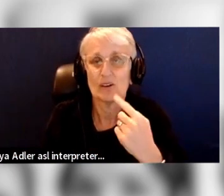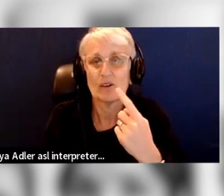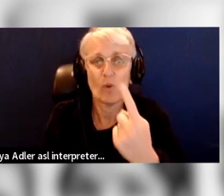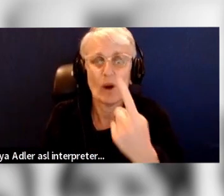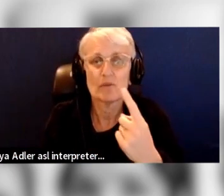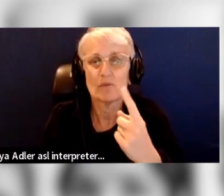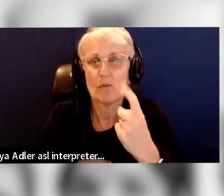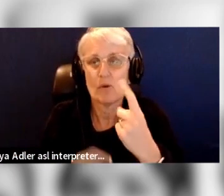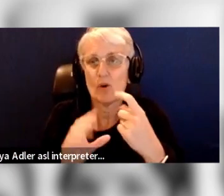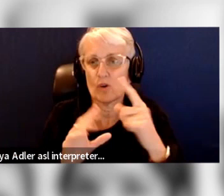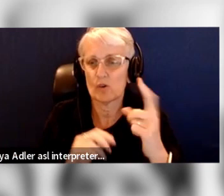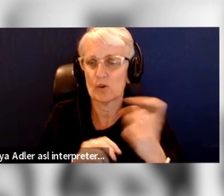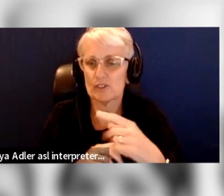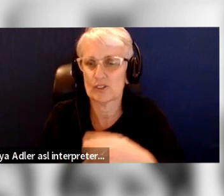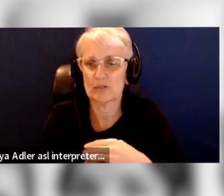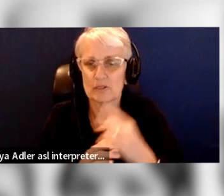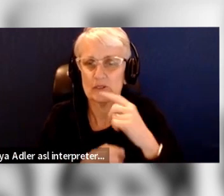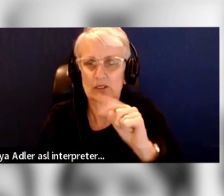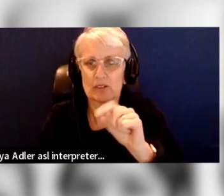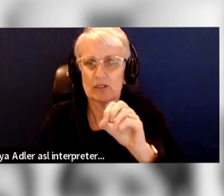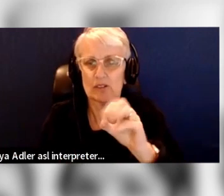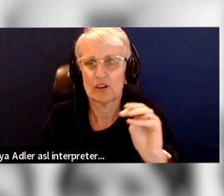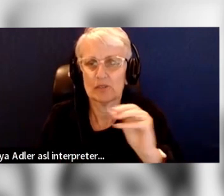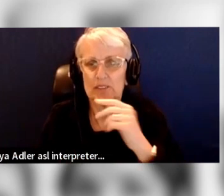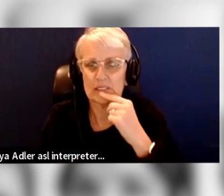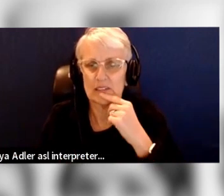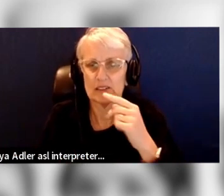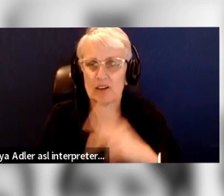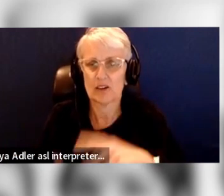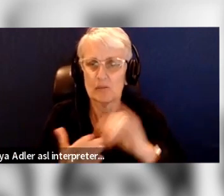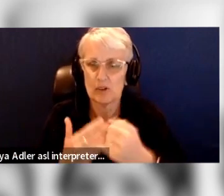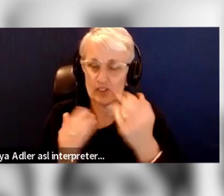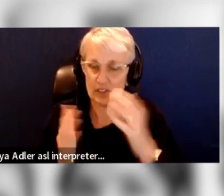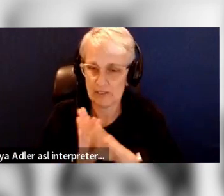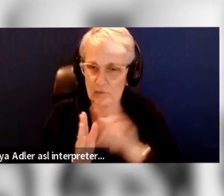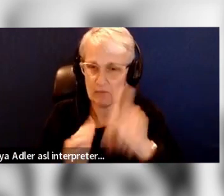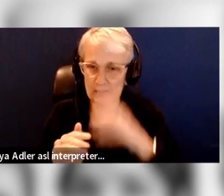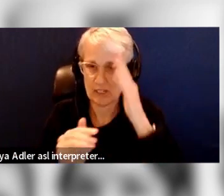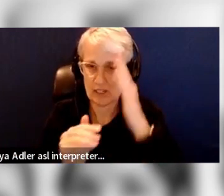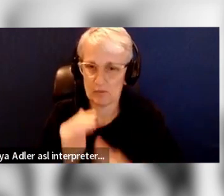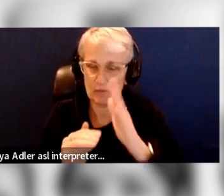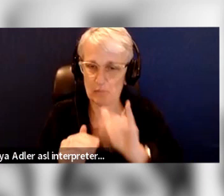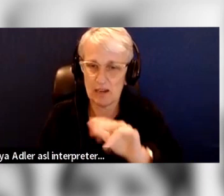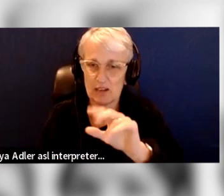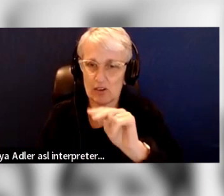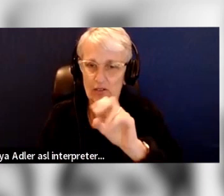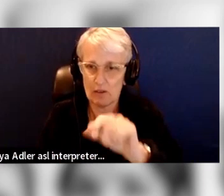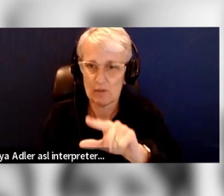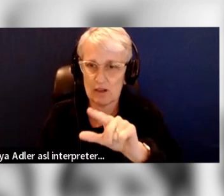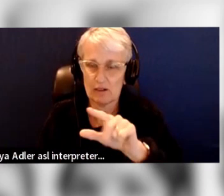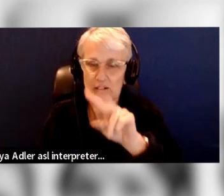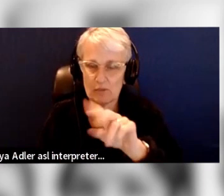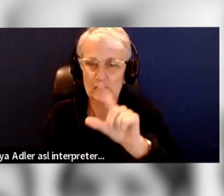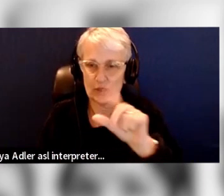a question that had come to me from Tom. Tom had asked, does the project you are developing have to be completed by November of 2023?